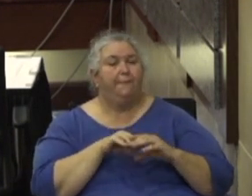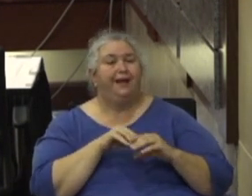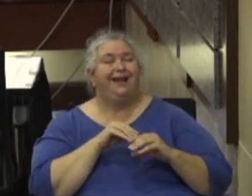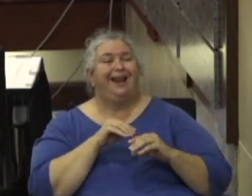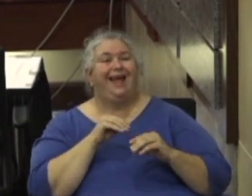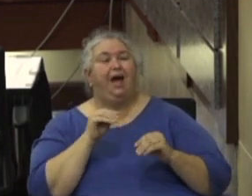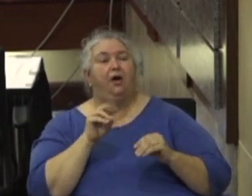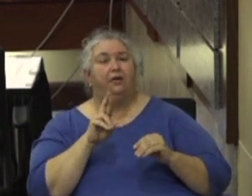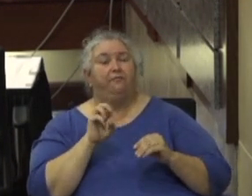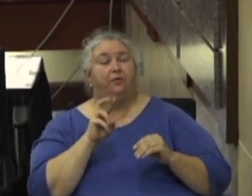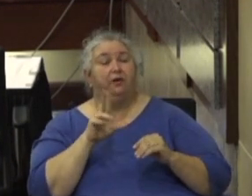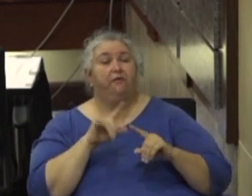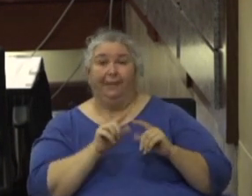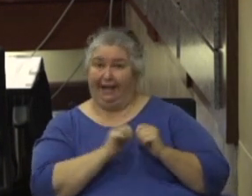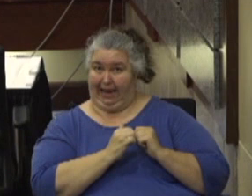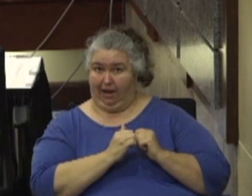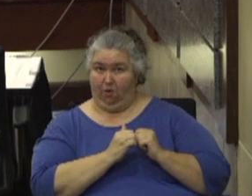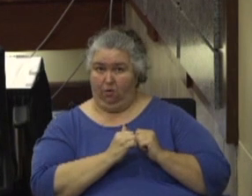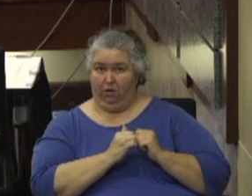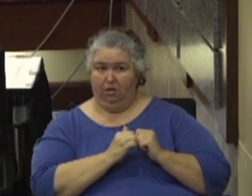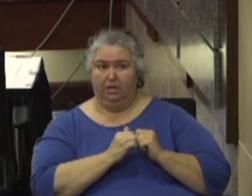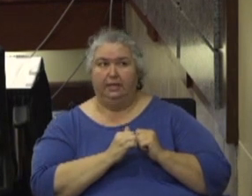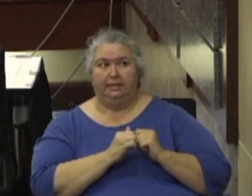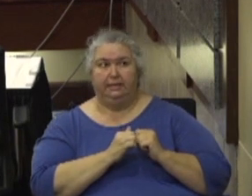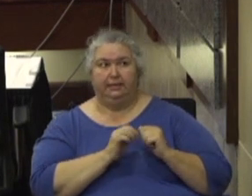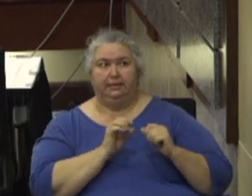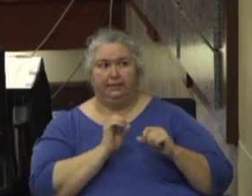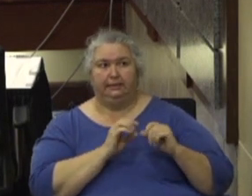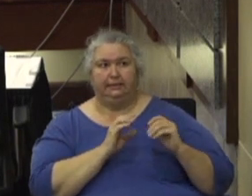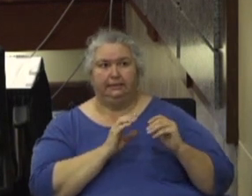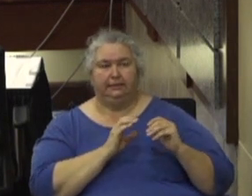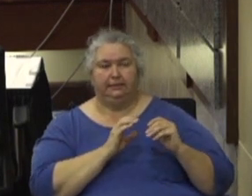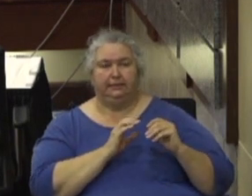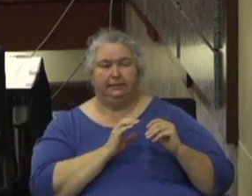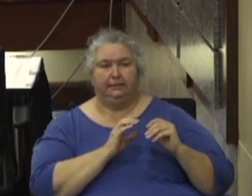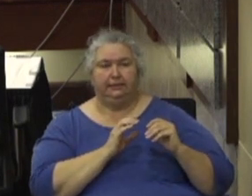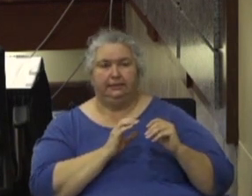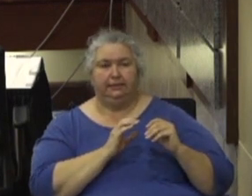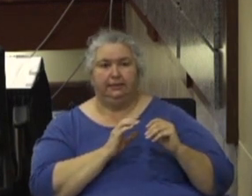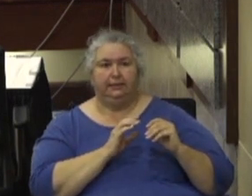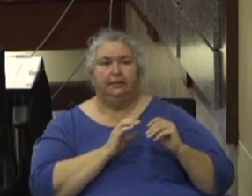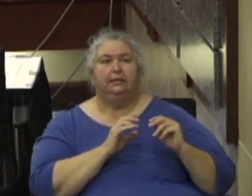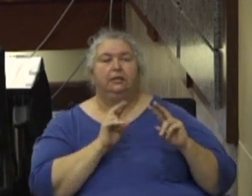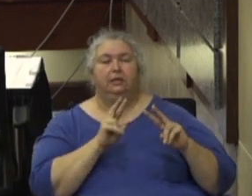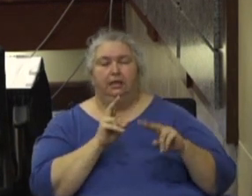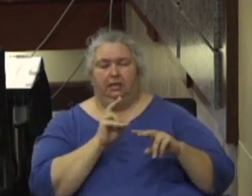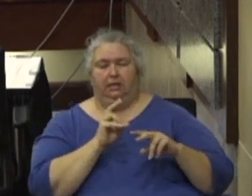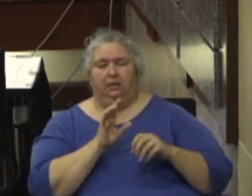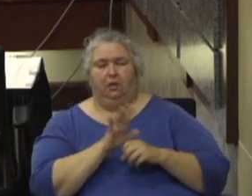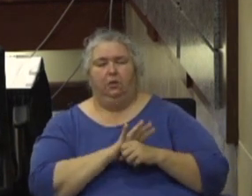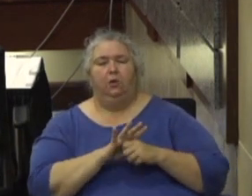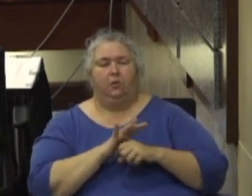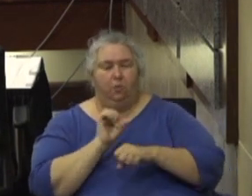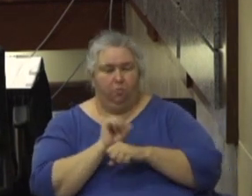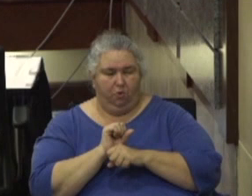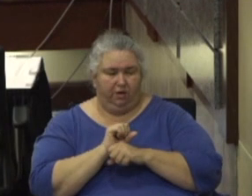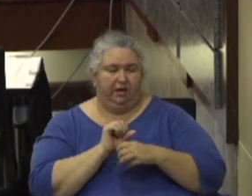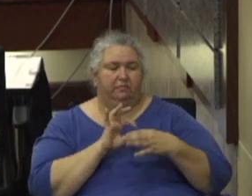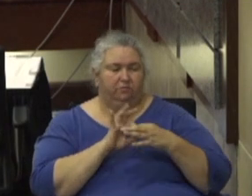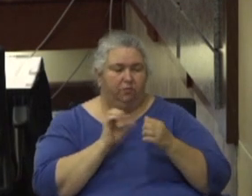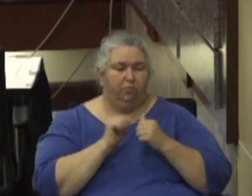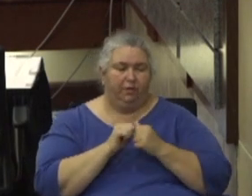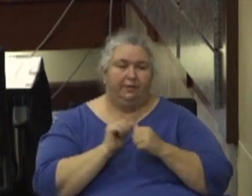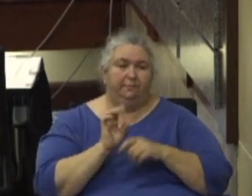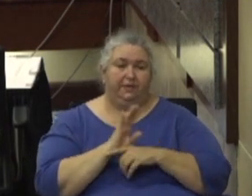we start coming out of recovery. And both as a city and as the local working team working to support businesses, knowing that it might